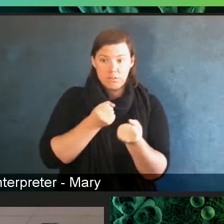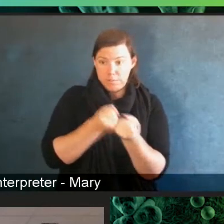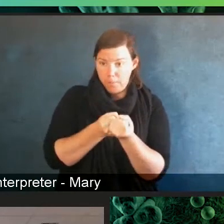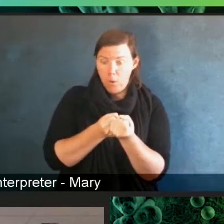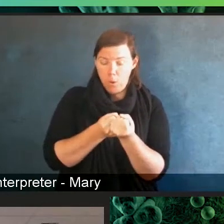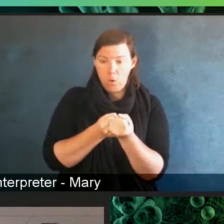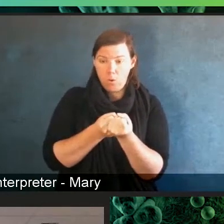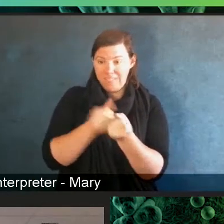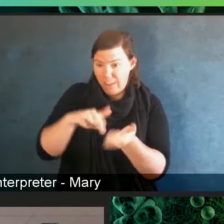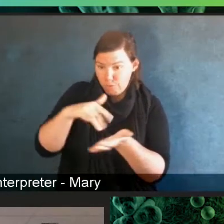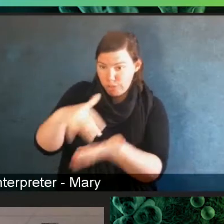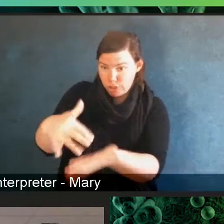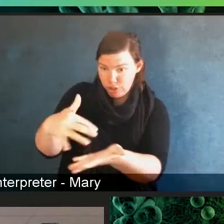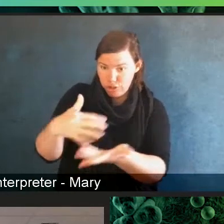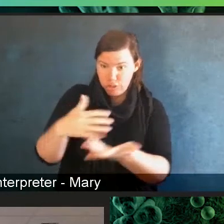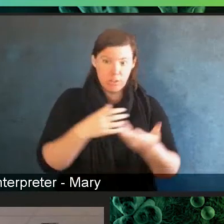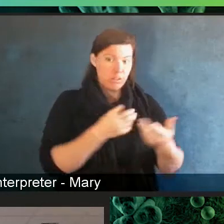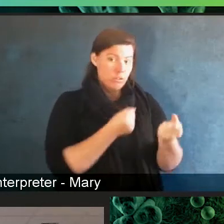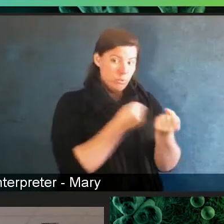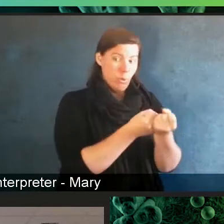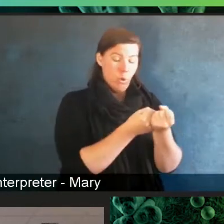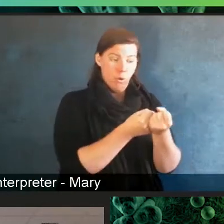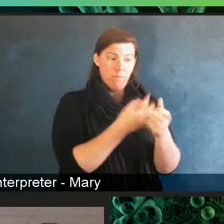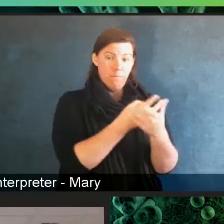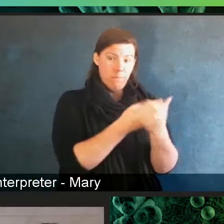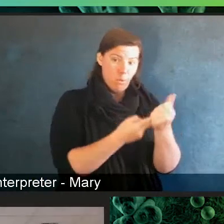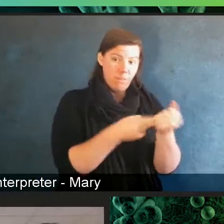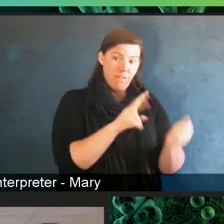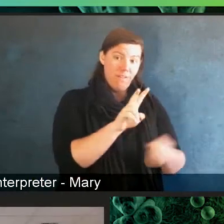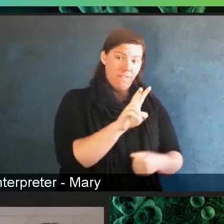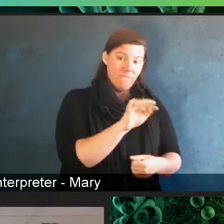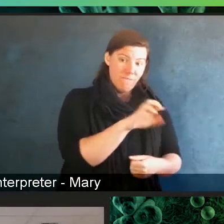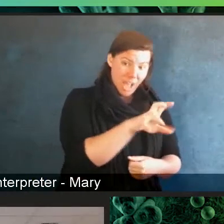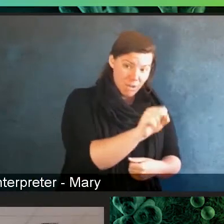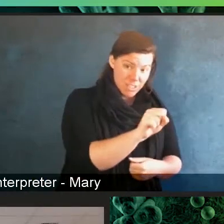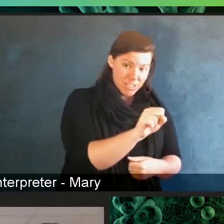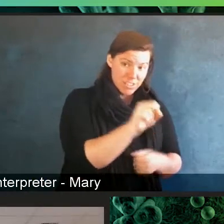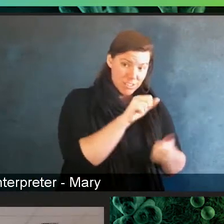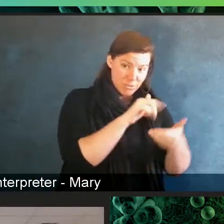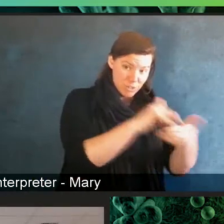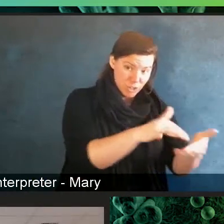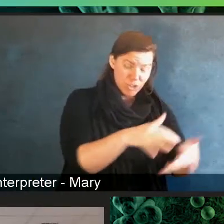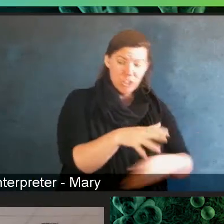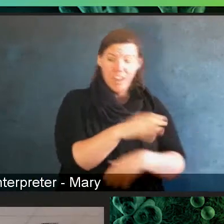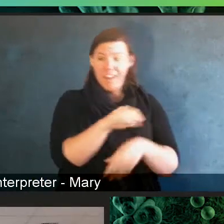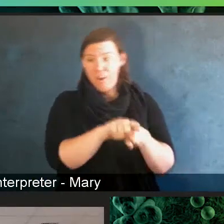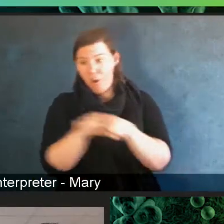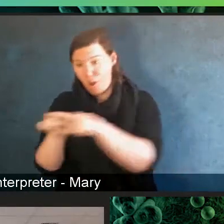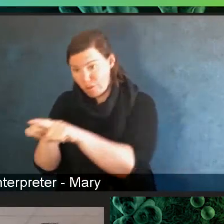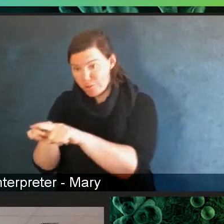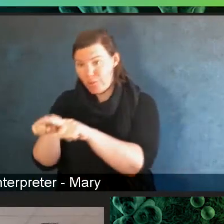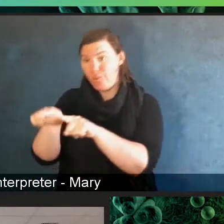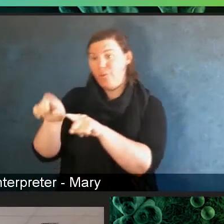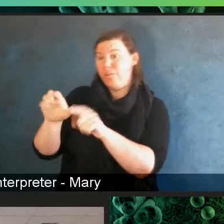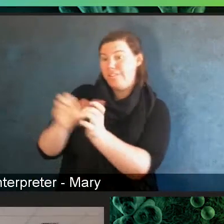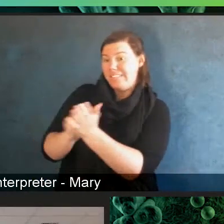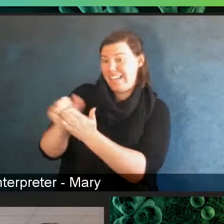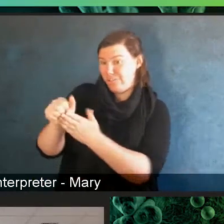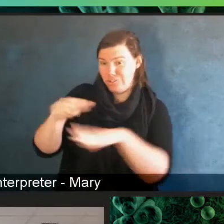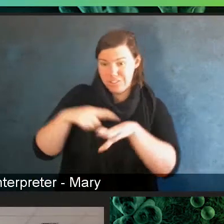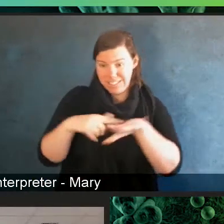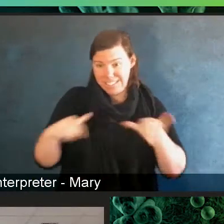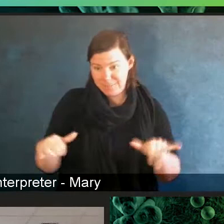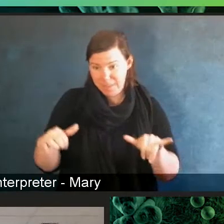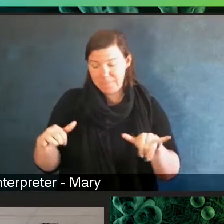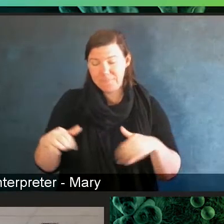that. And I guess the last question for you, Melody, is how has this been taken up by some of your colleagues? You're obviously an expert in CryoEM, but I would argue CryoEM probably